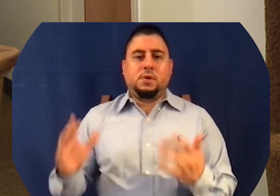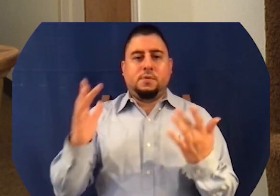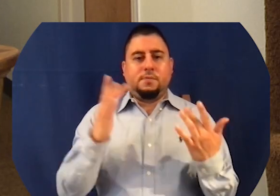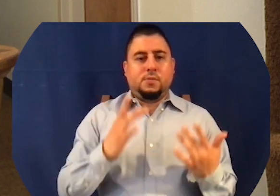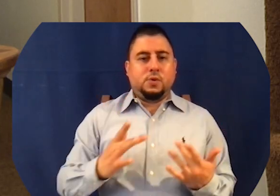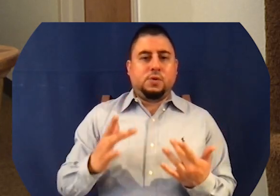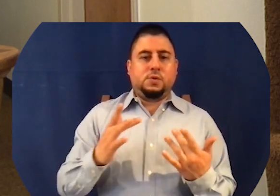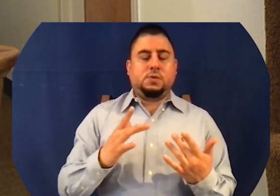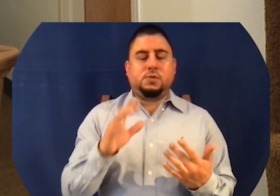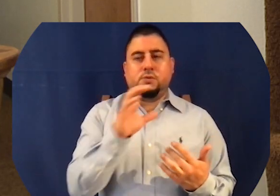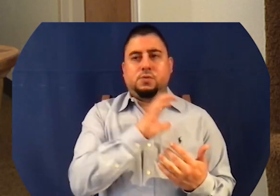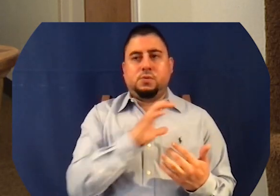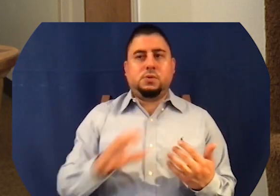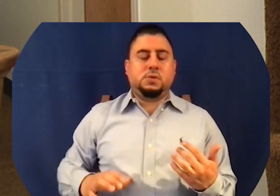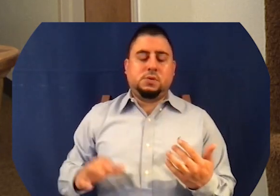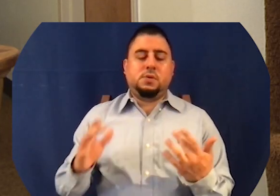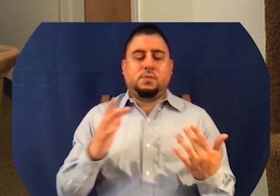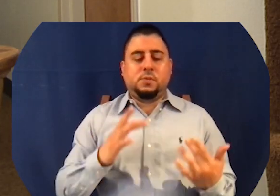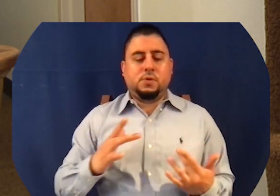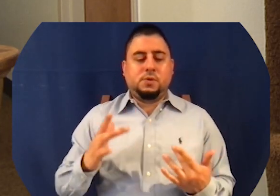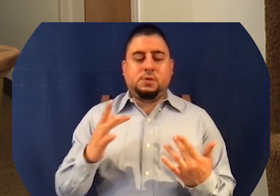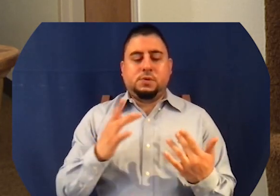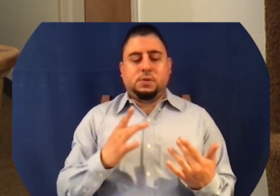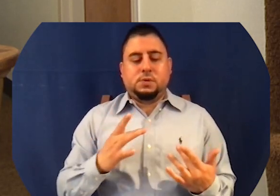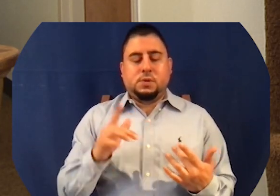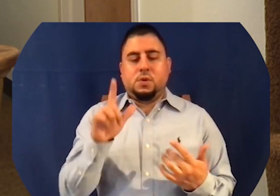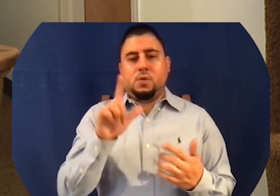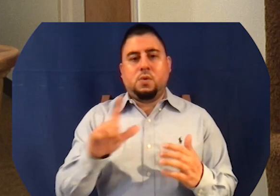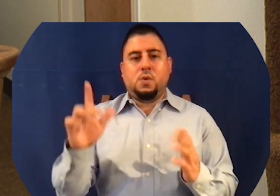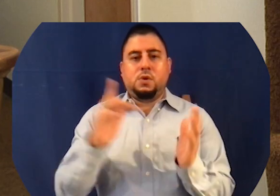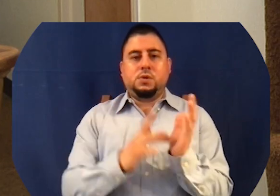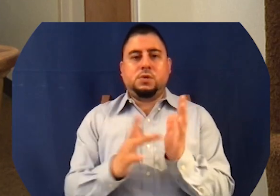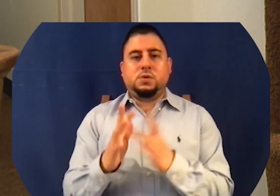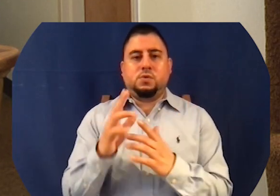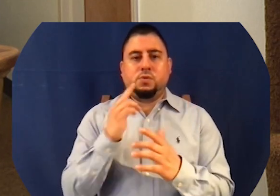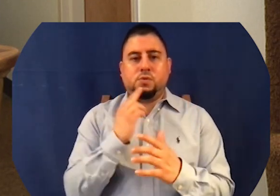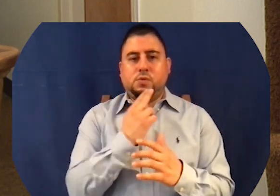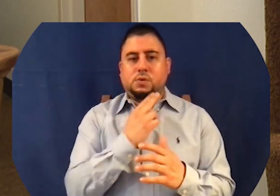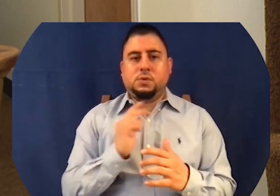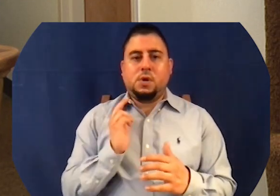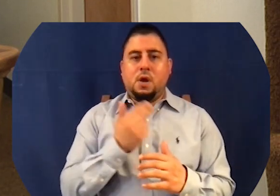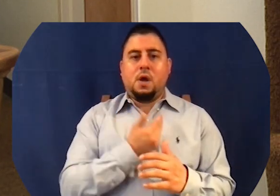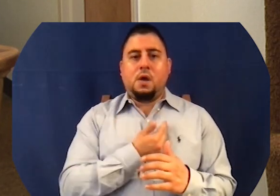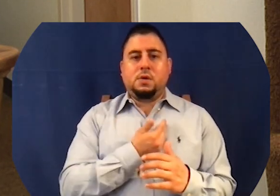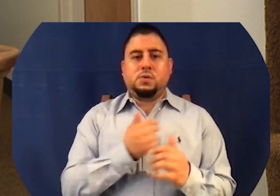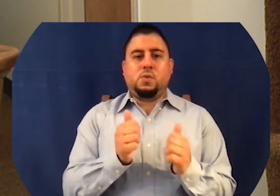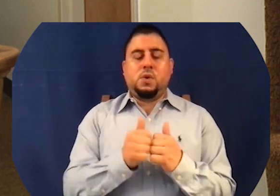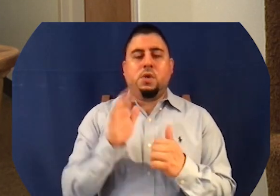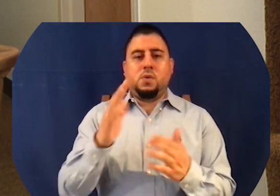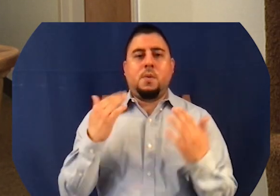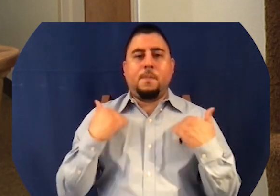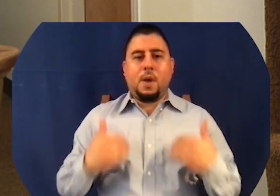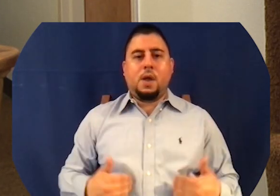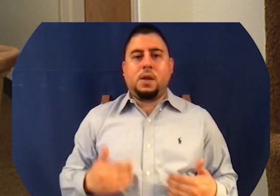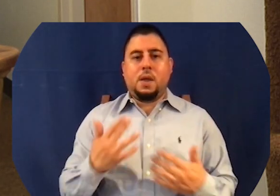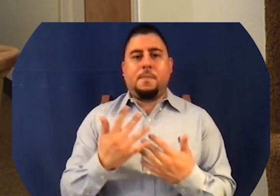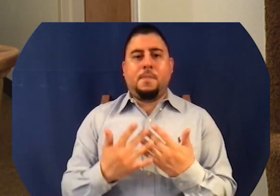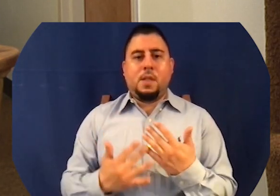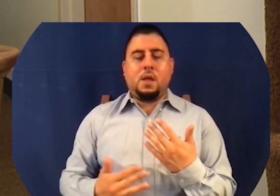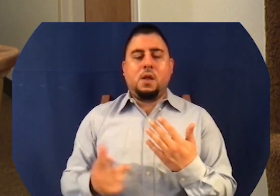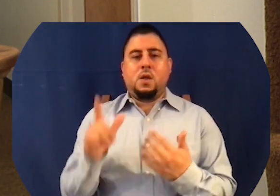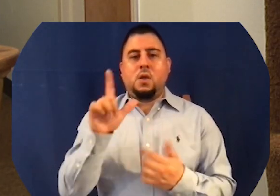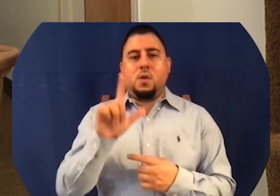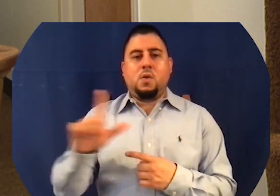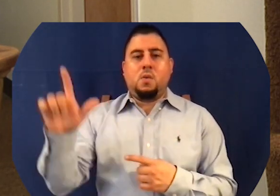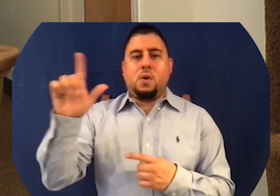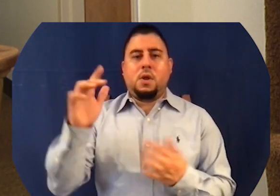Christ, have mercy. Christ, have mercy. Lord Jesus, you nourish us with your body and your blood.